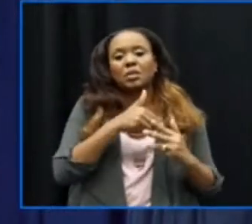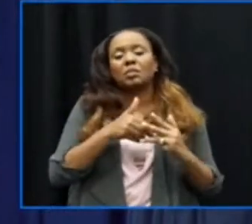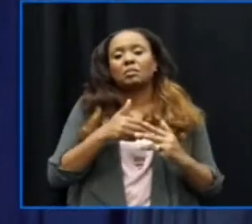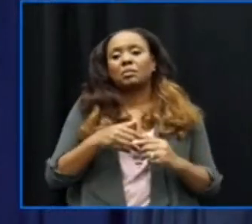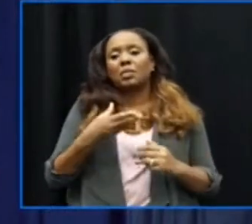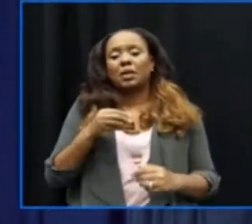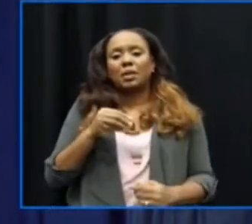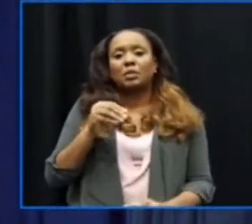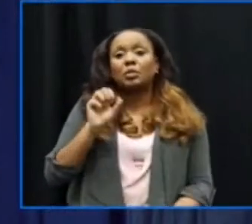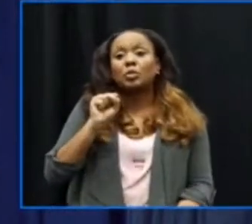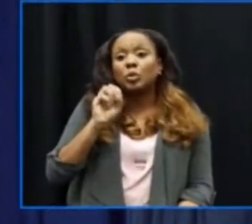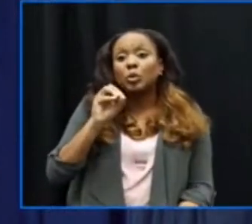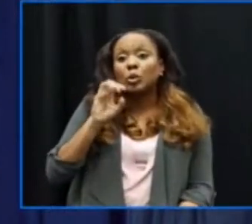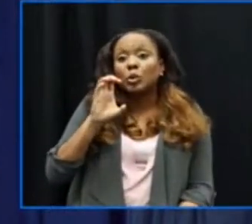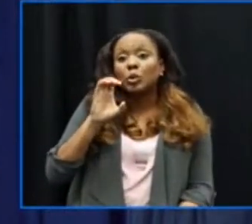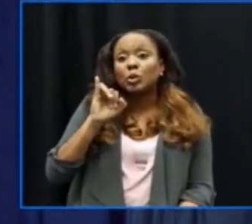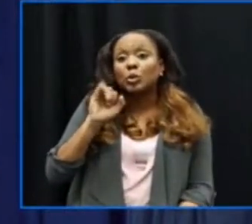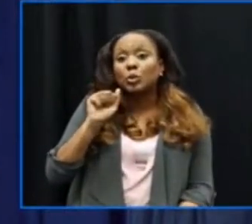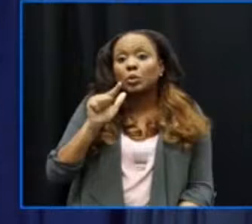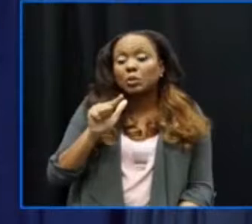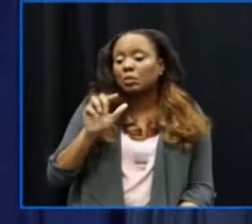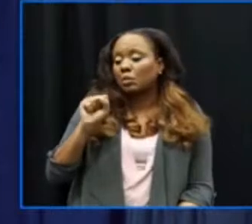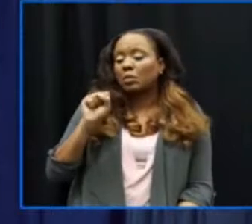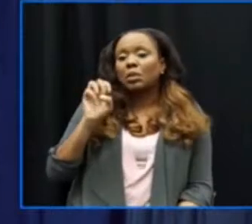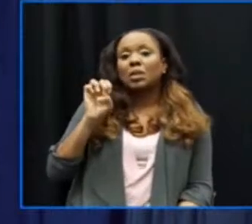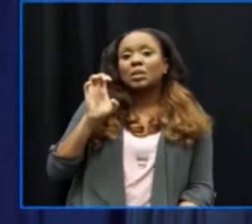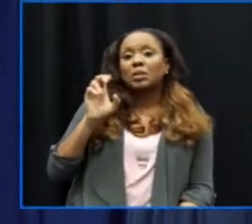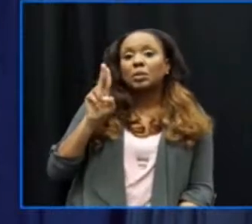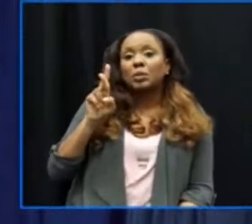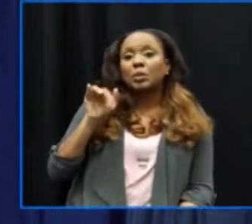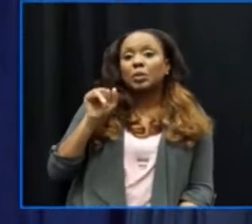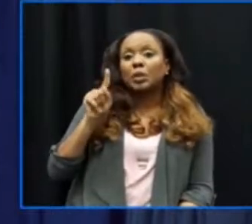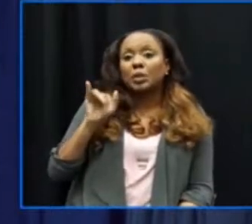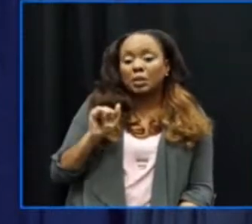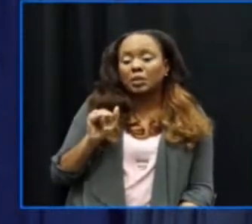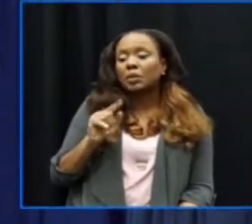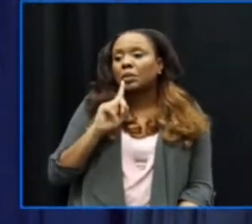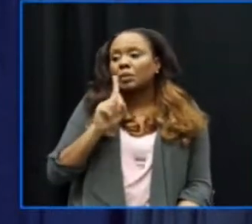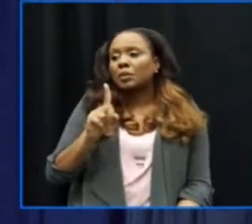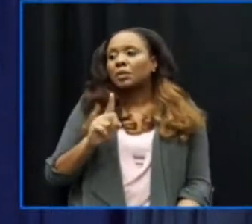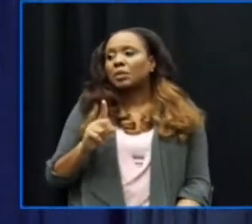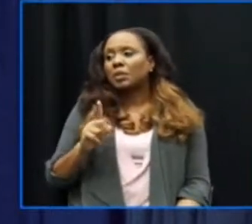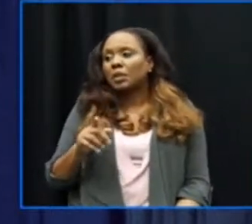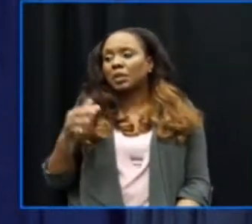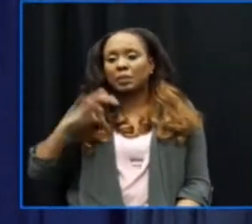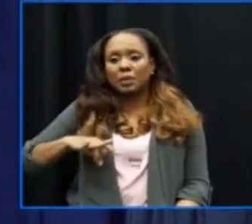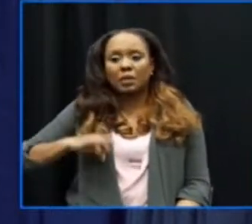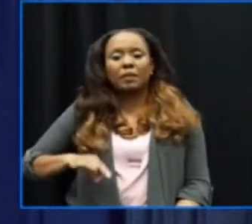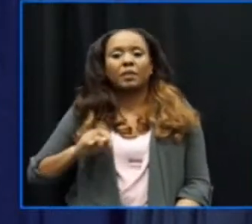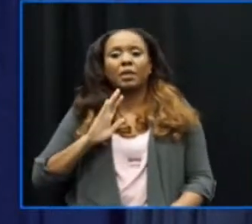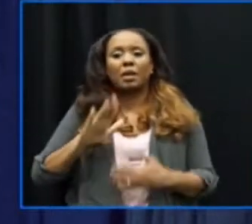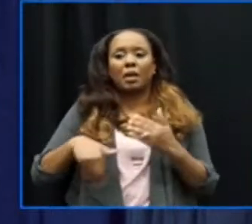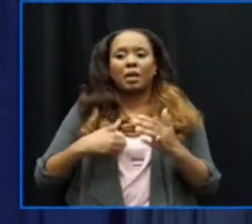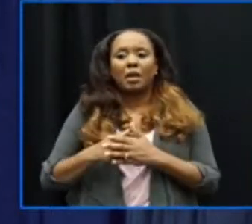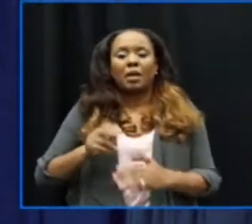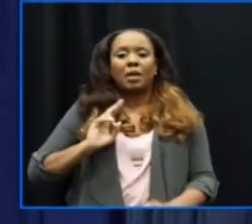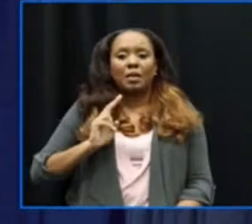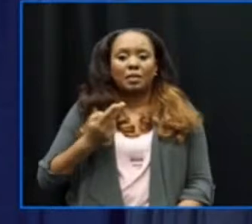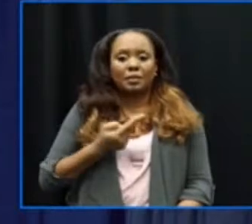system. We believe that the specific our interests and the interests of the public officer must be